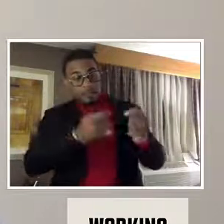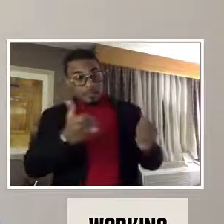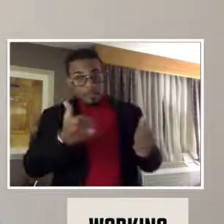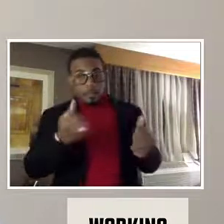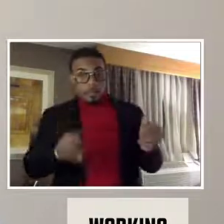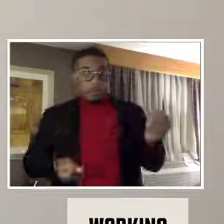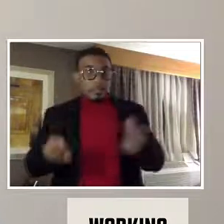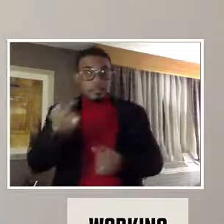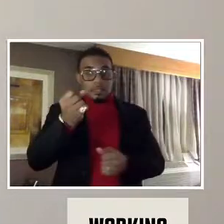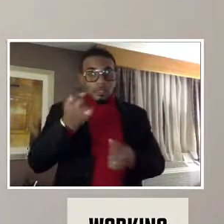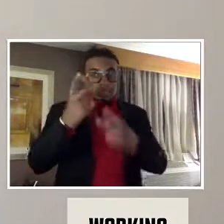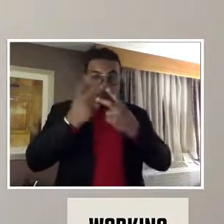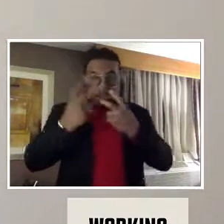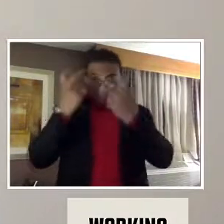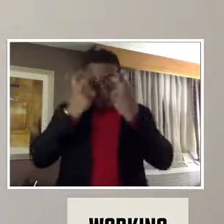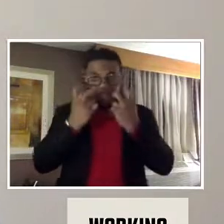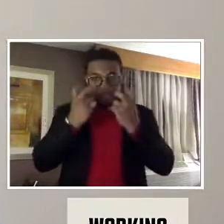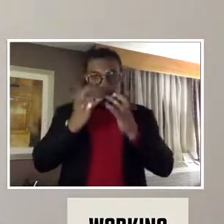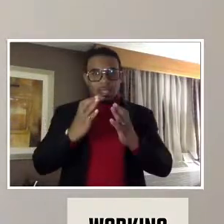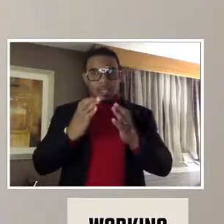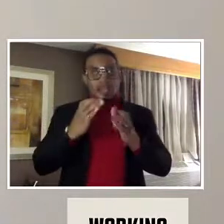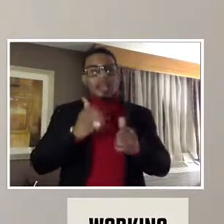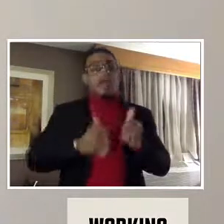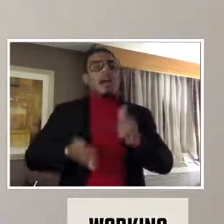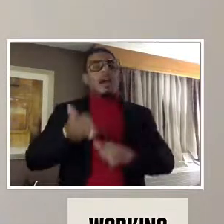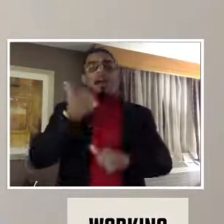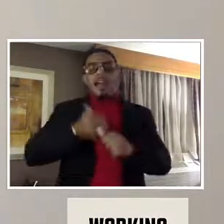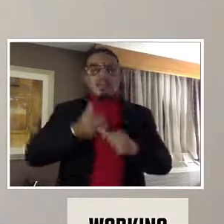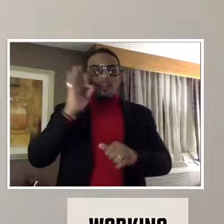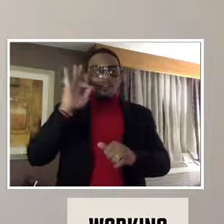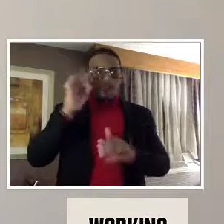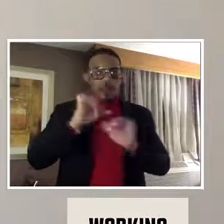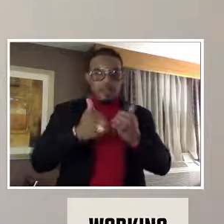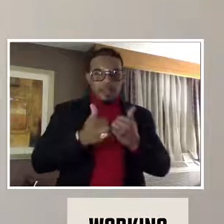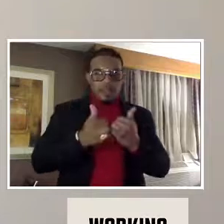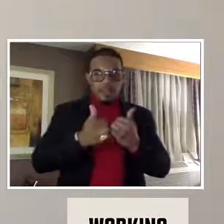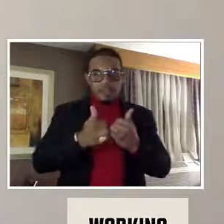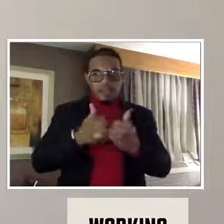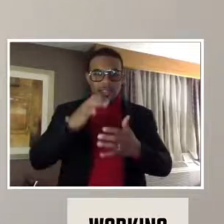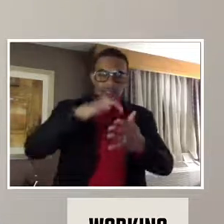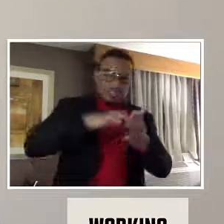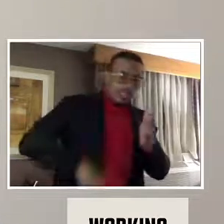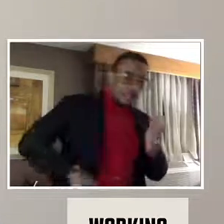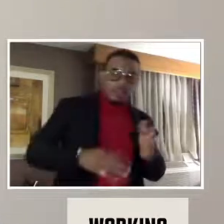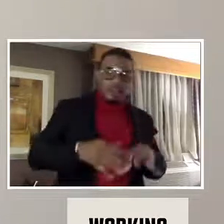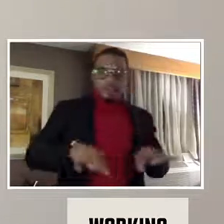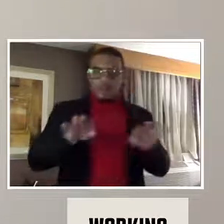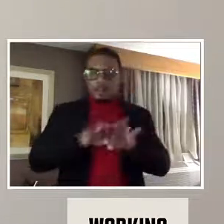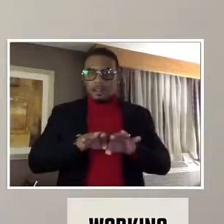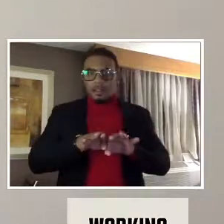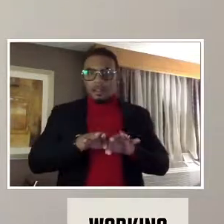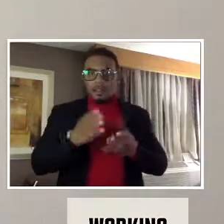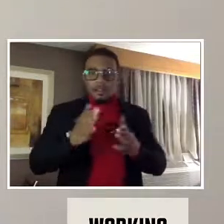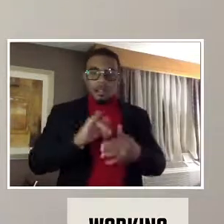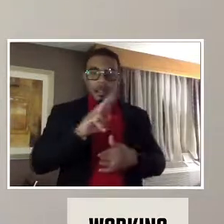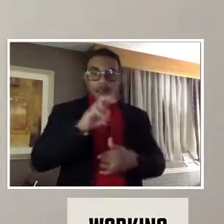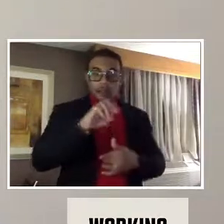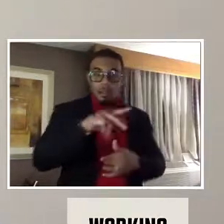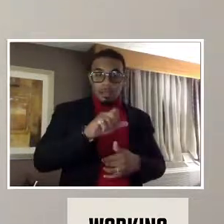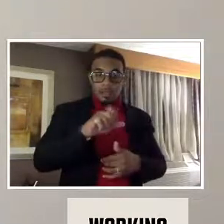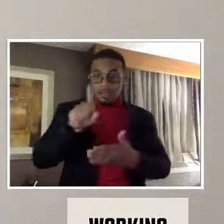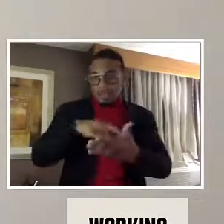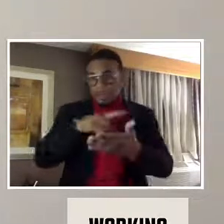in charge of just about every federal agency, gutting vital public services like the USPS and slashing